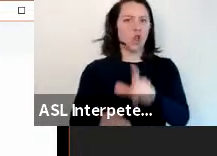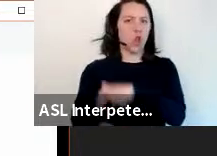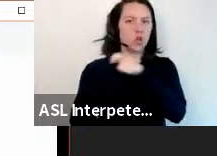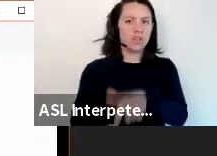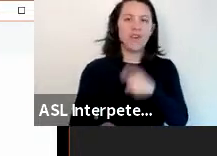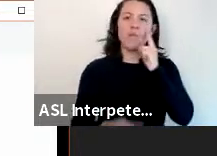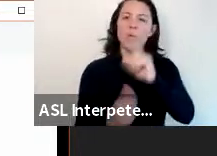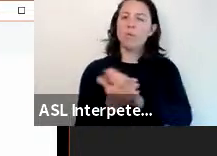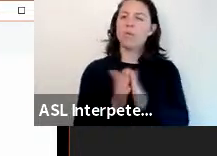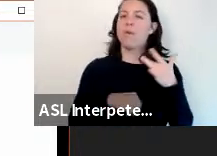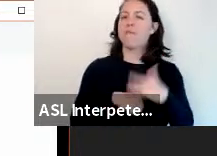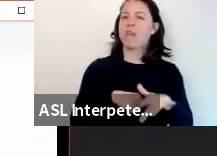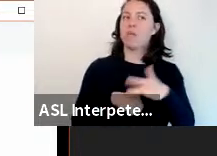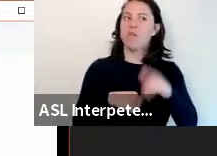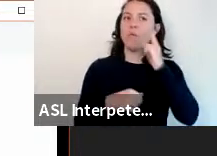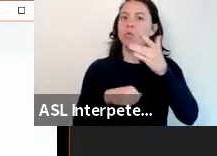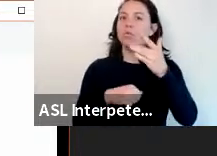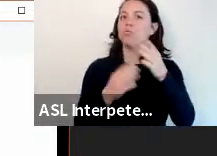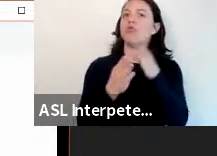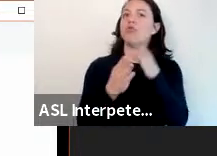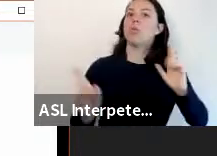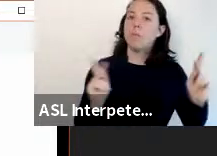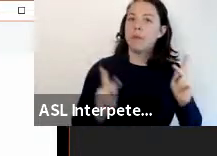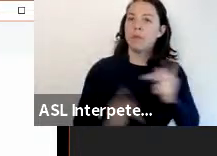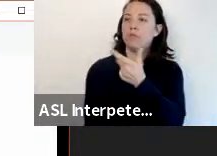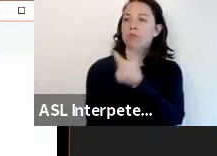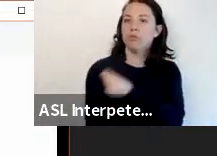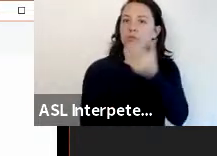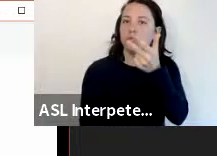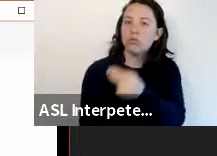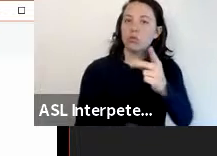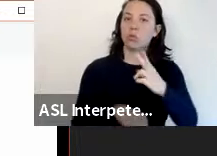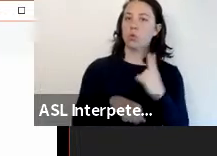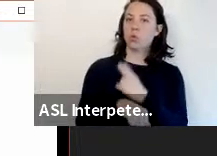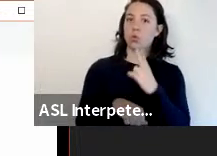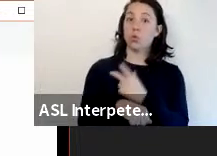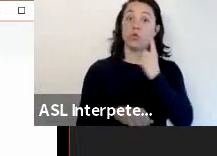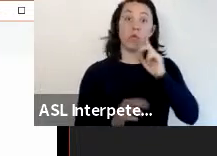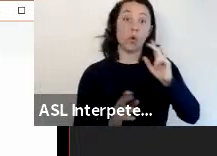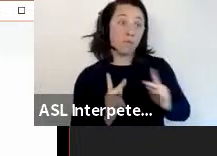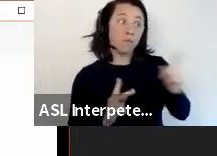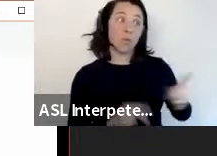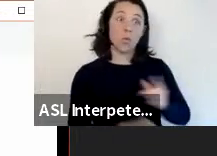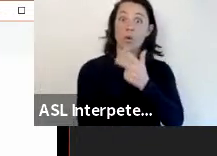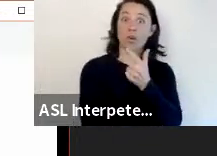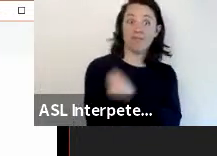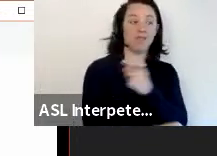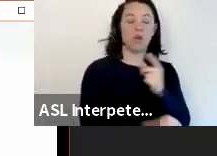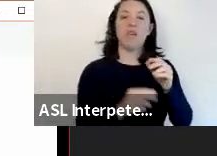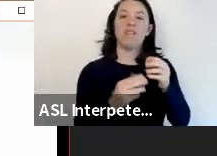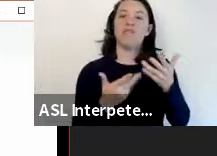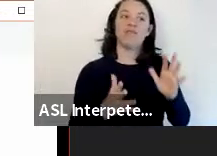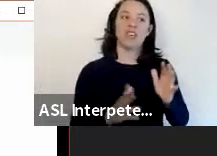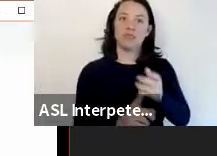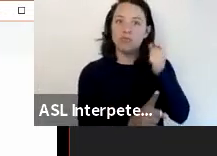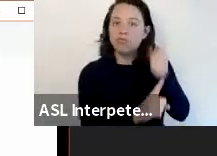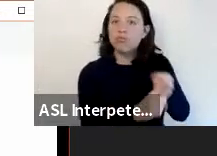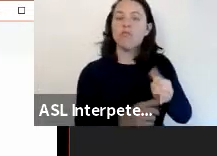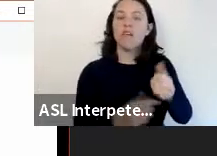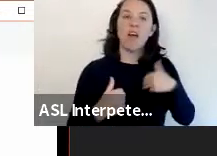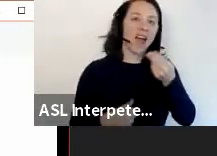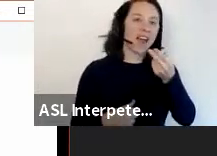public, to people that were infected with HIV that needed the medications. And so